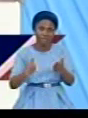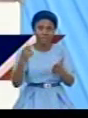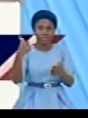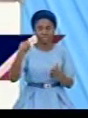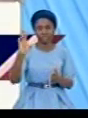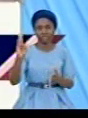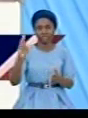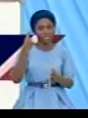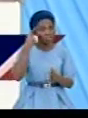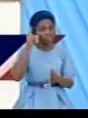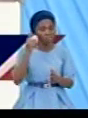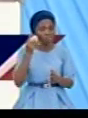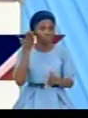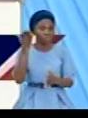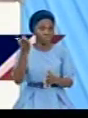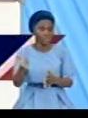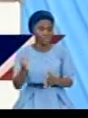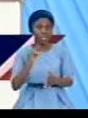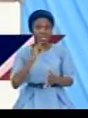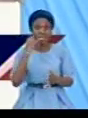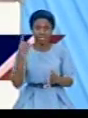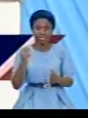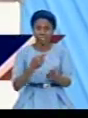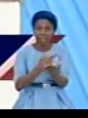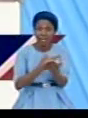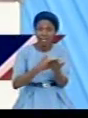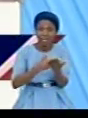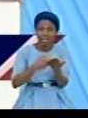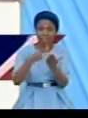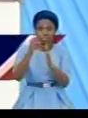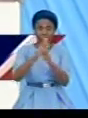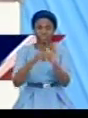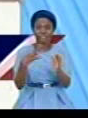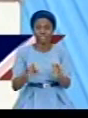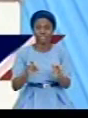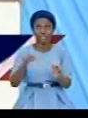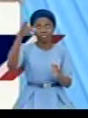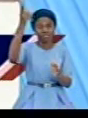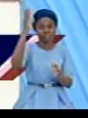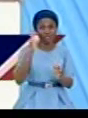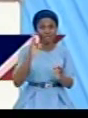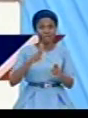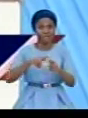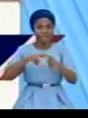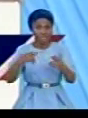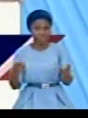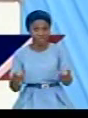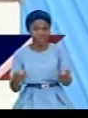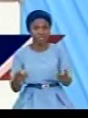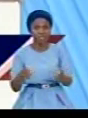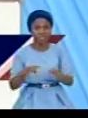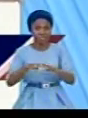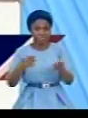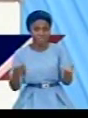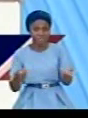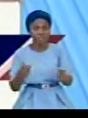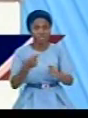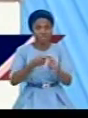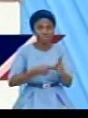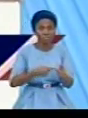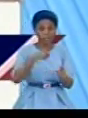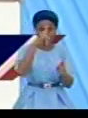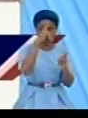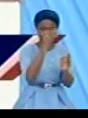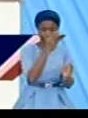therein is the righteousness of God revealed from faith to faith, as it